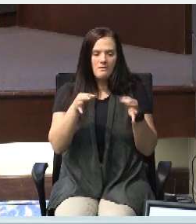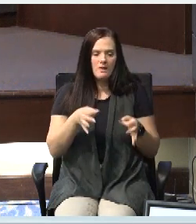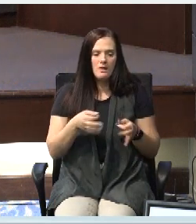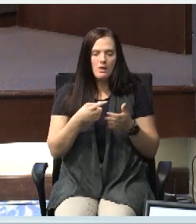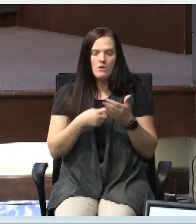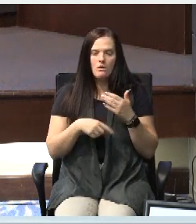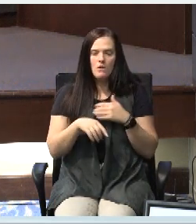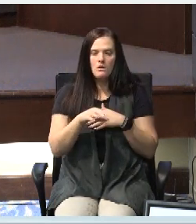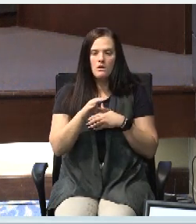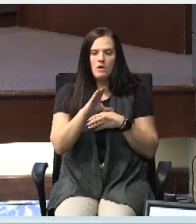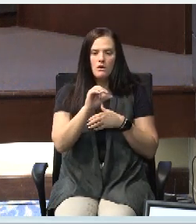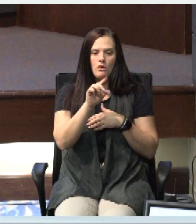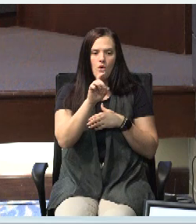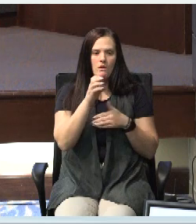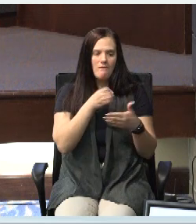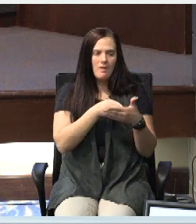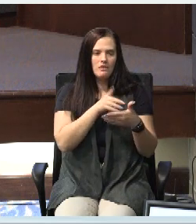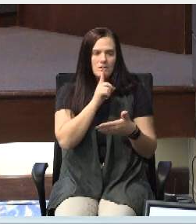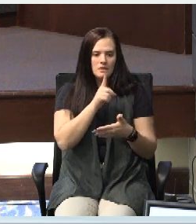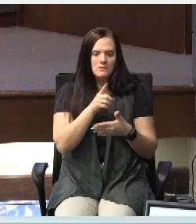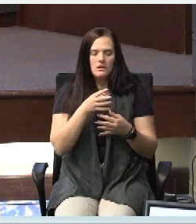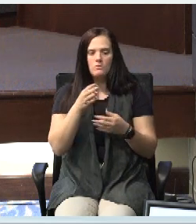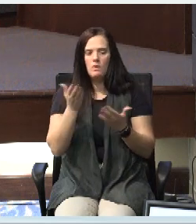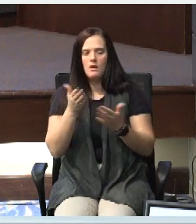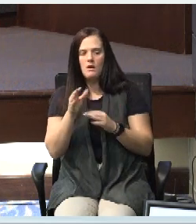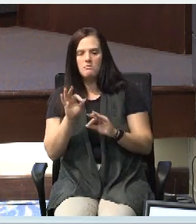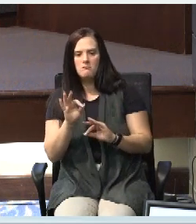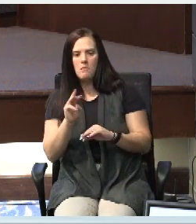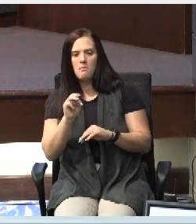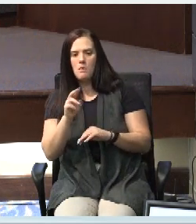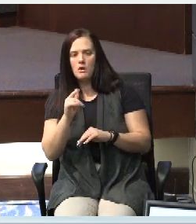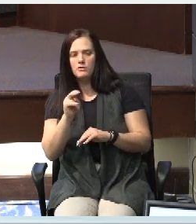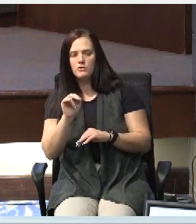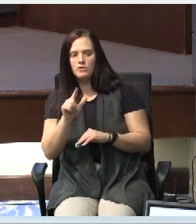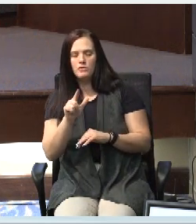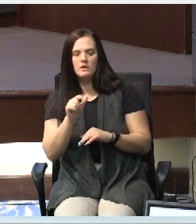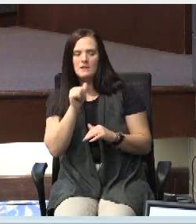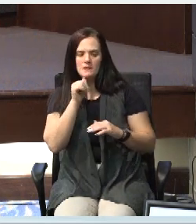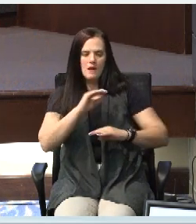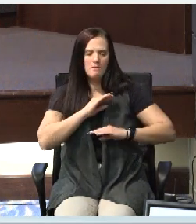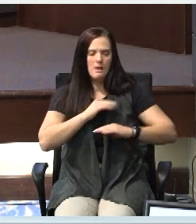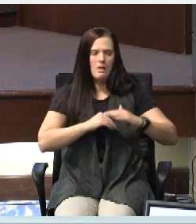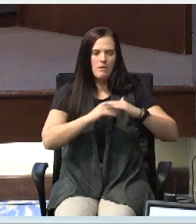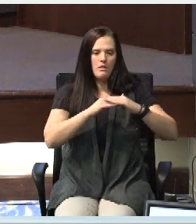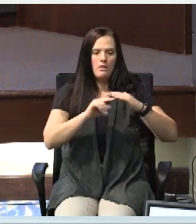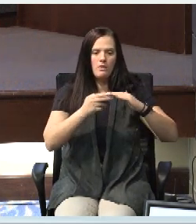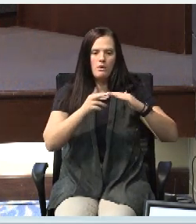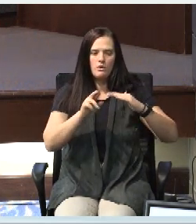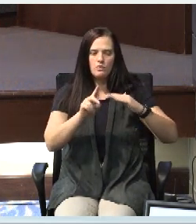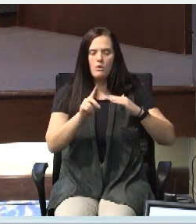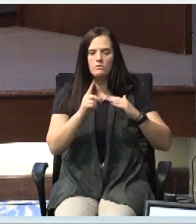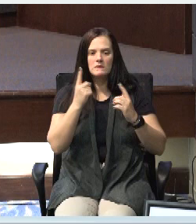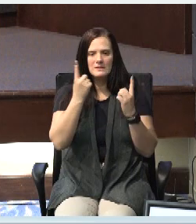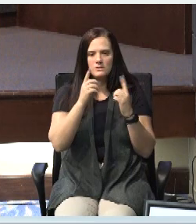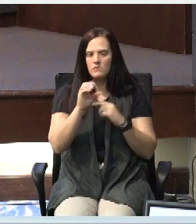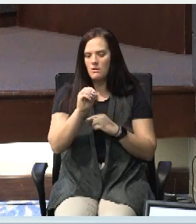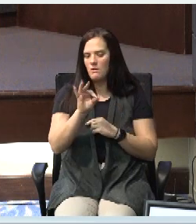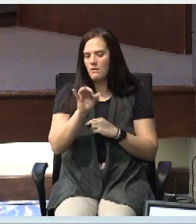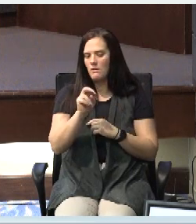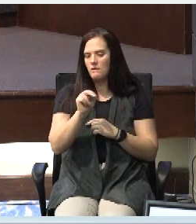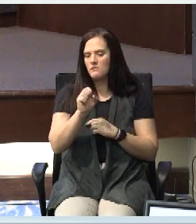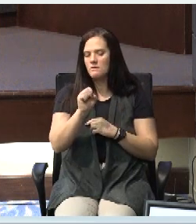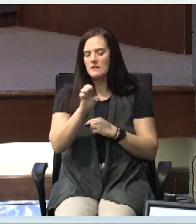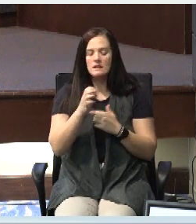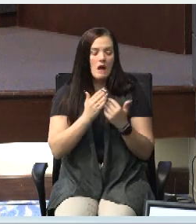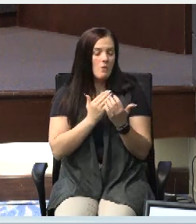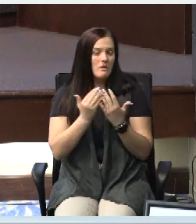true code violation is versus what a marginal issue is that does not meet the threshold to be considered an offense. However,